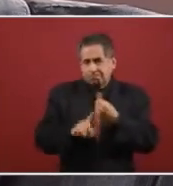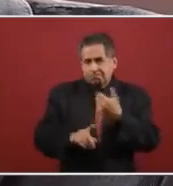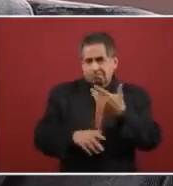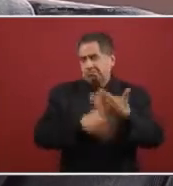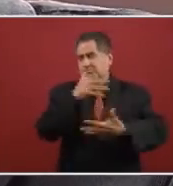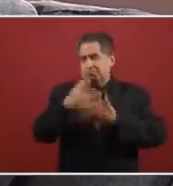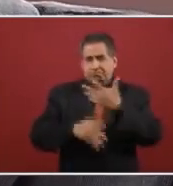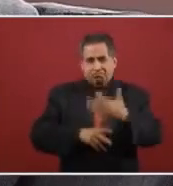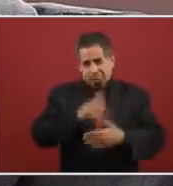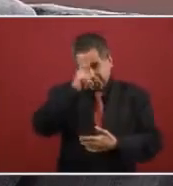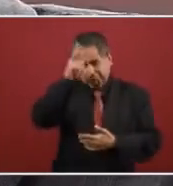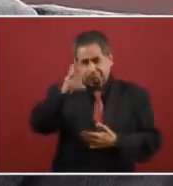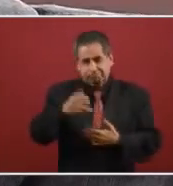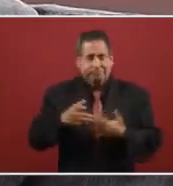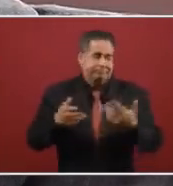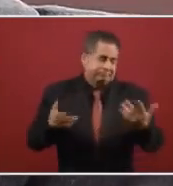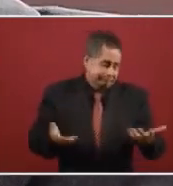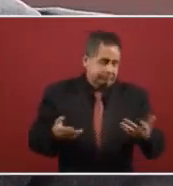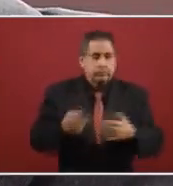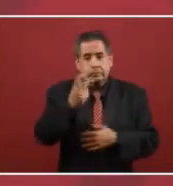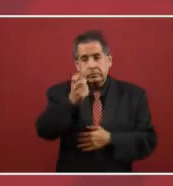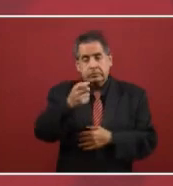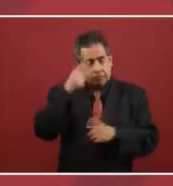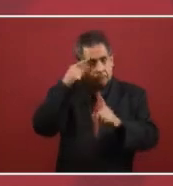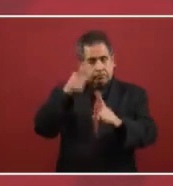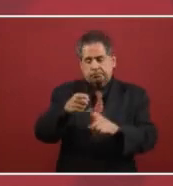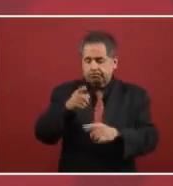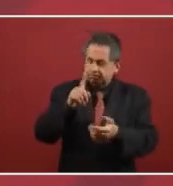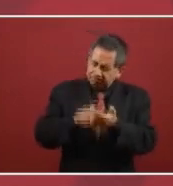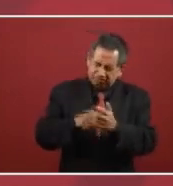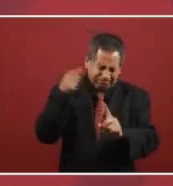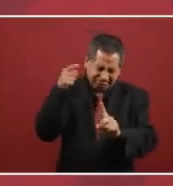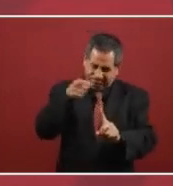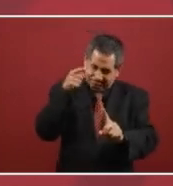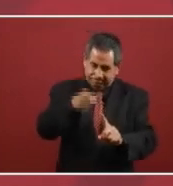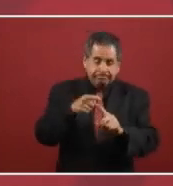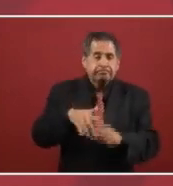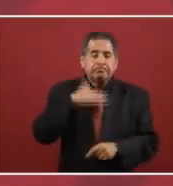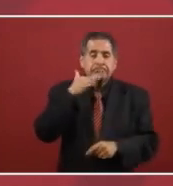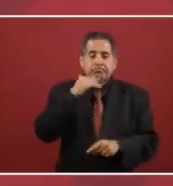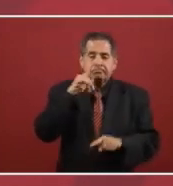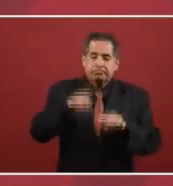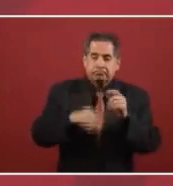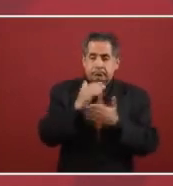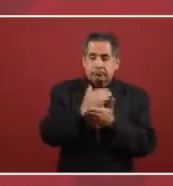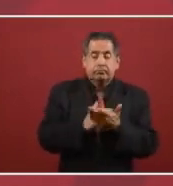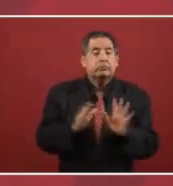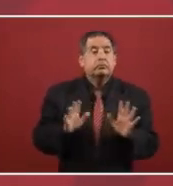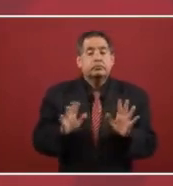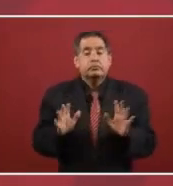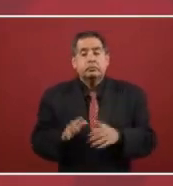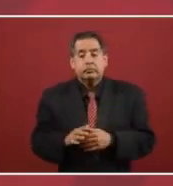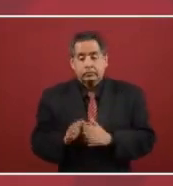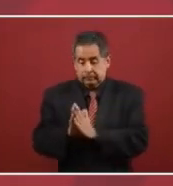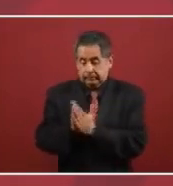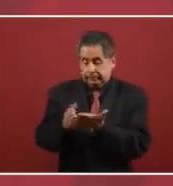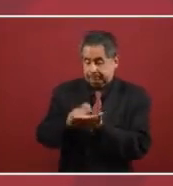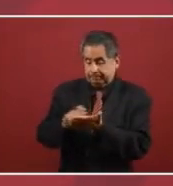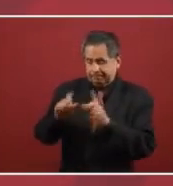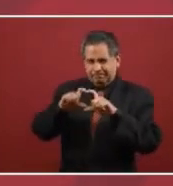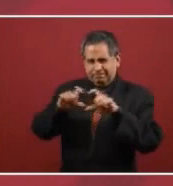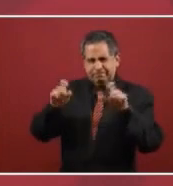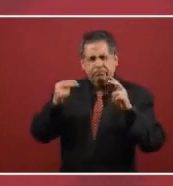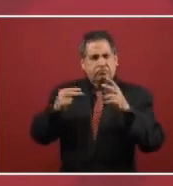violence. And that's why my insistence on ending corruption. And I'm not going to call it